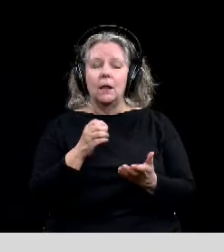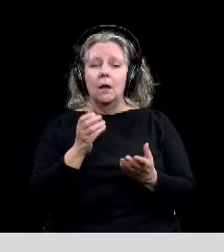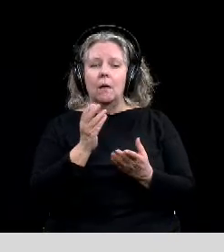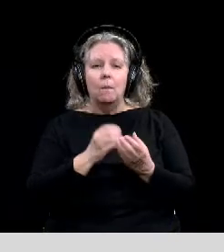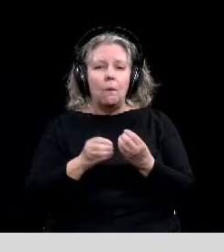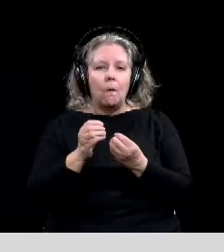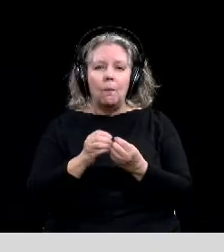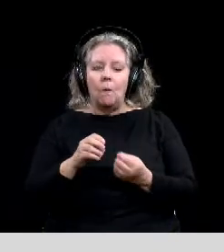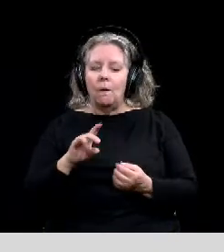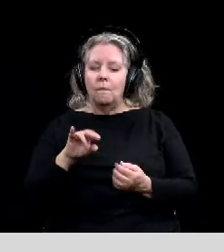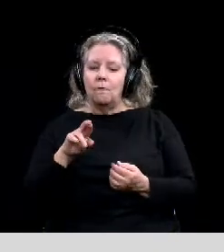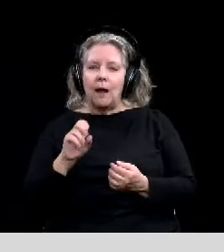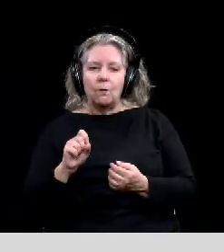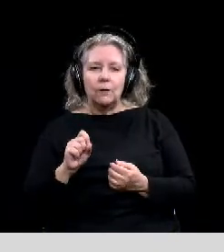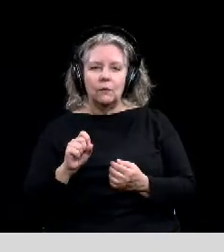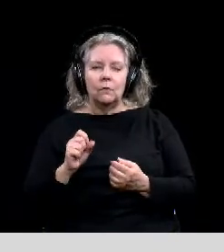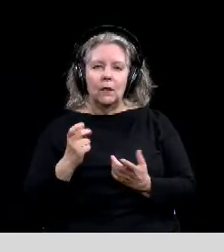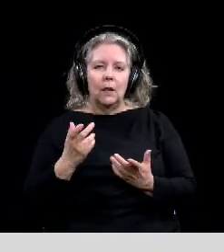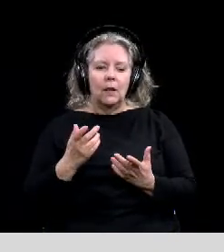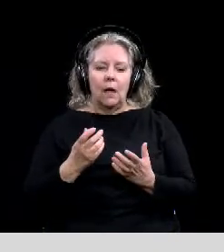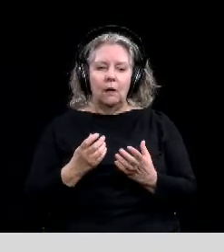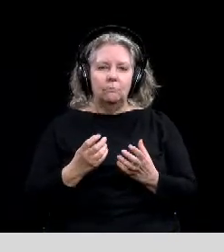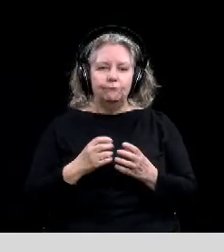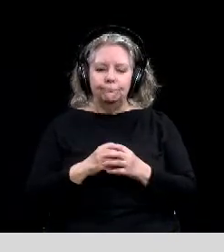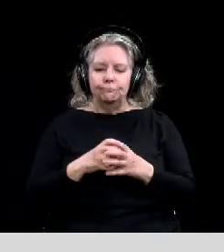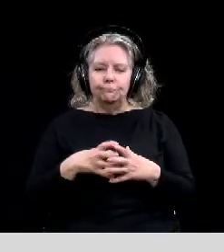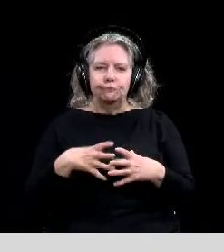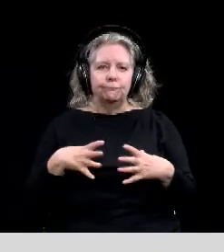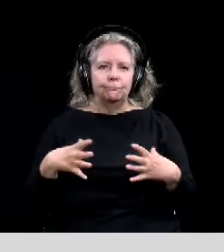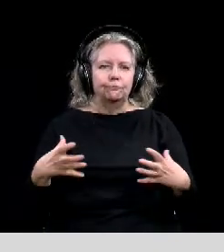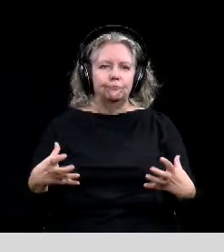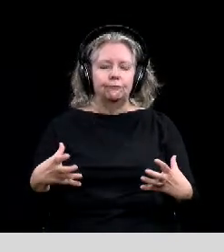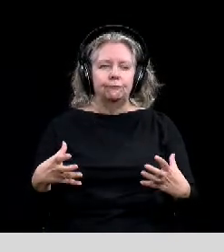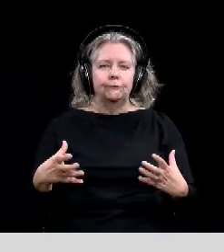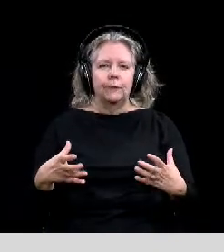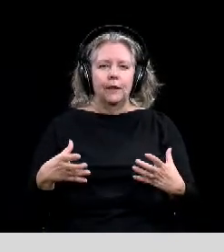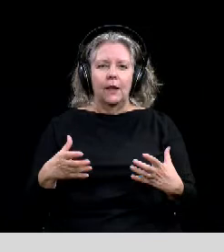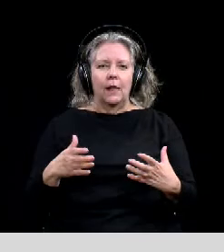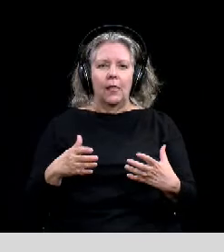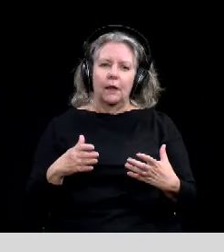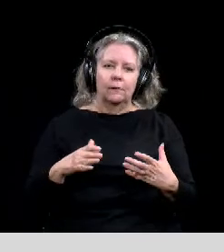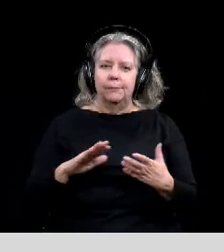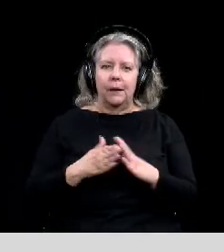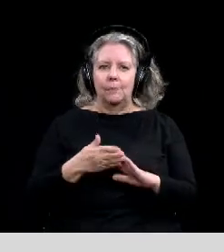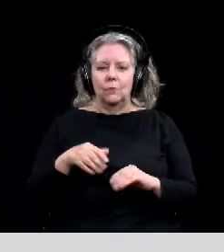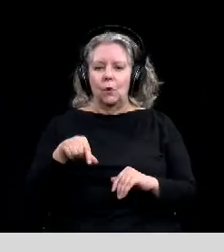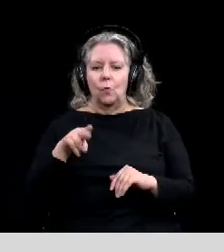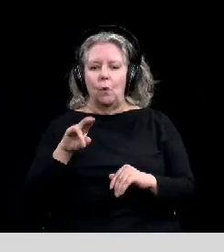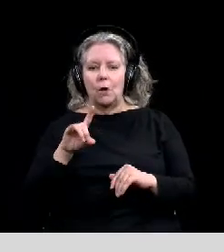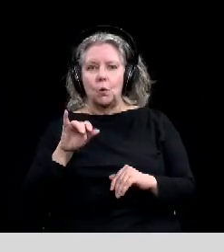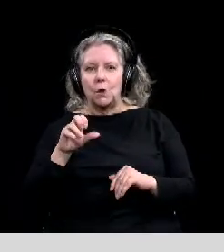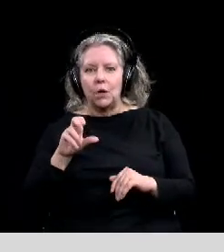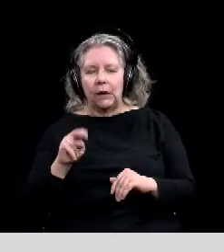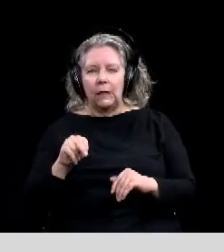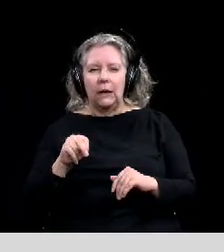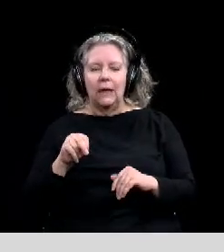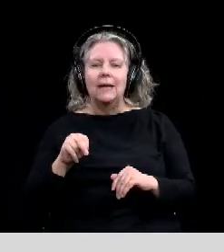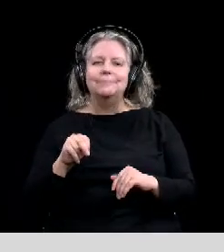quadrillions, there becomes a much higher risk of a meaningful mutation. Most